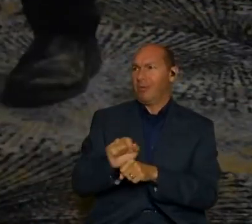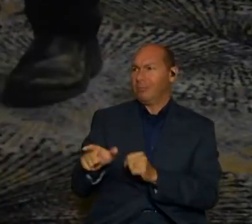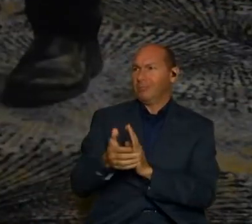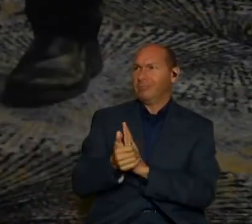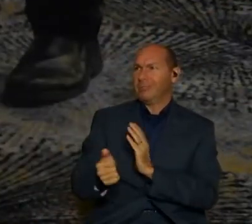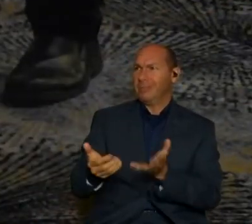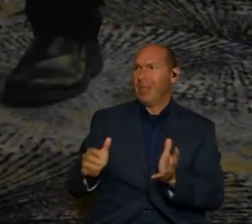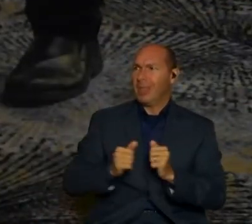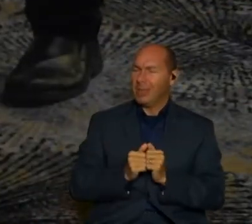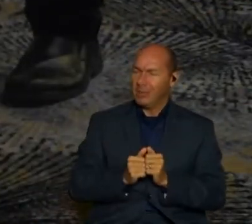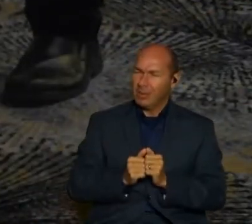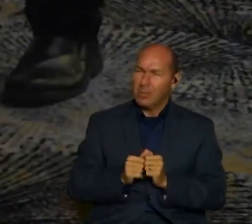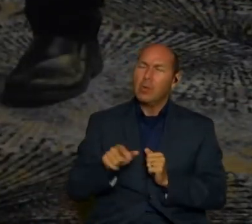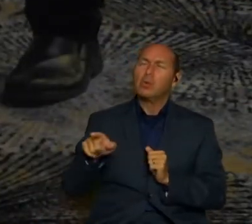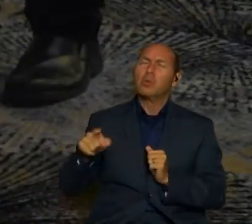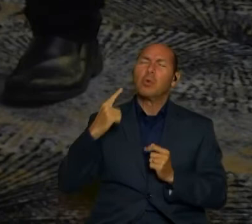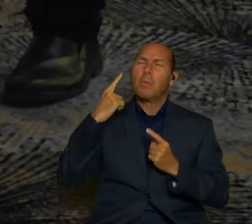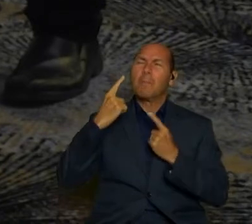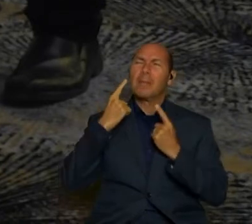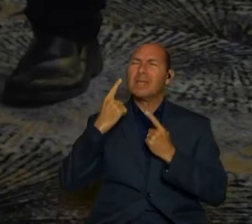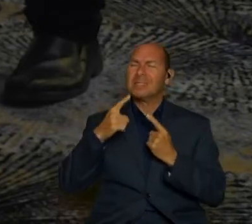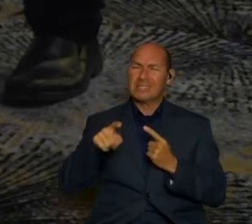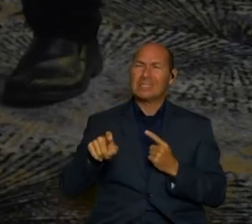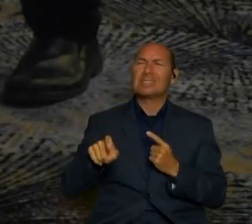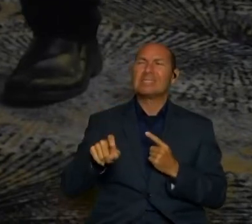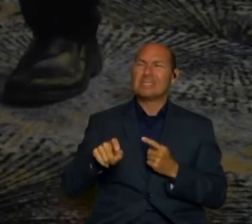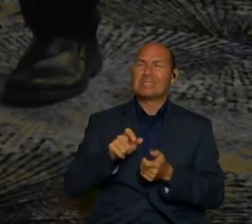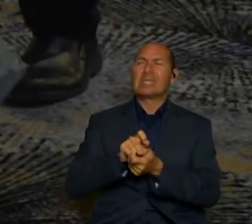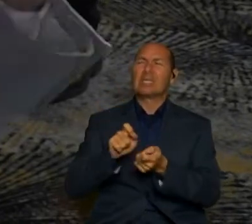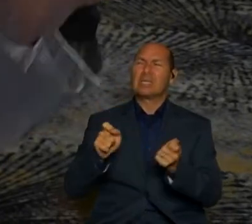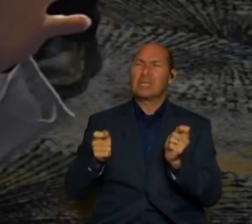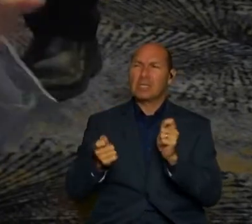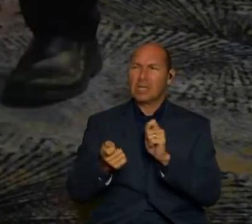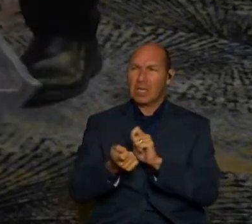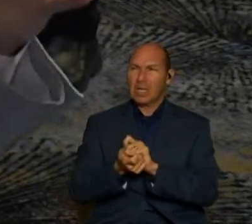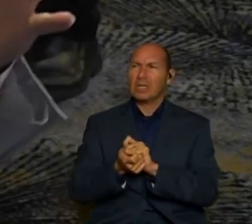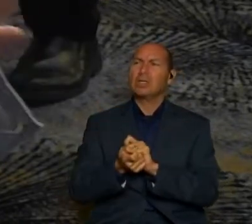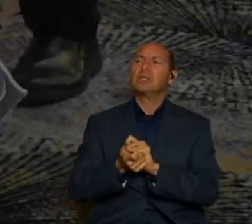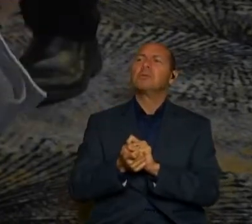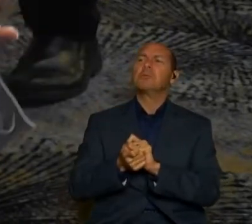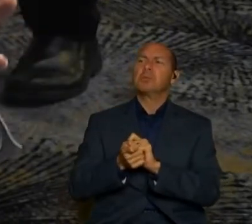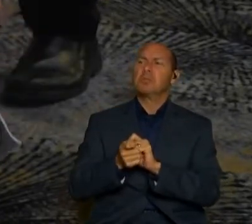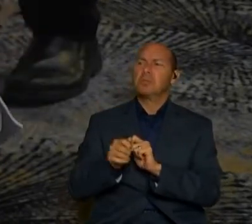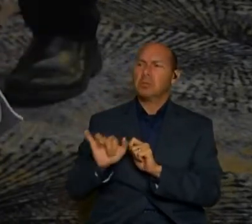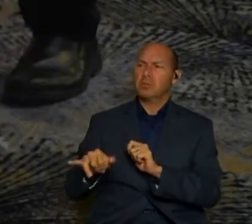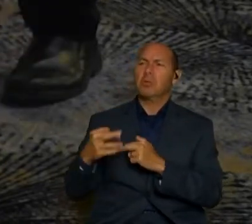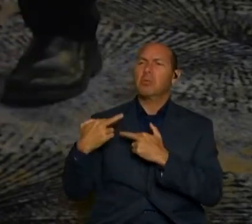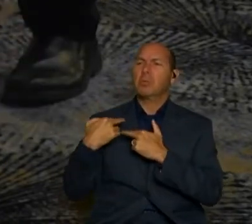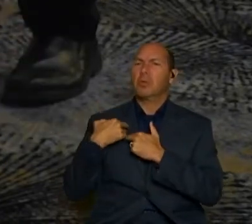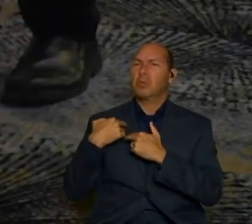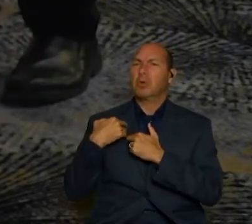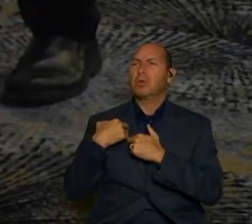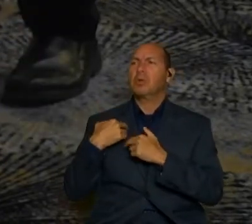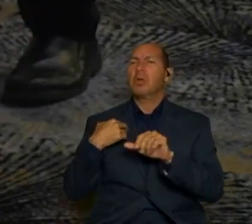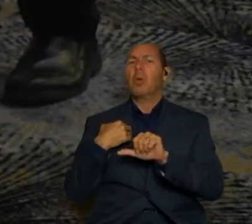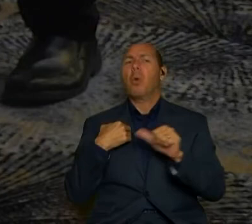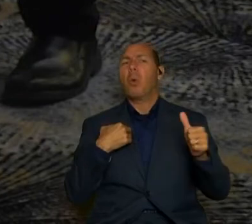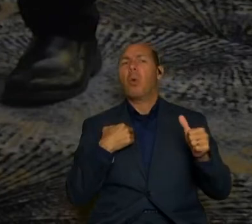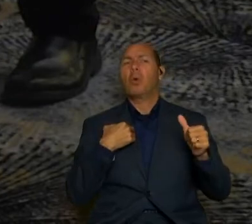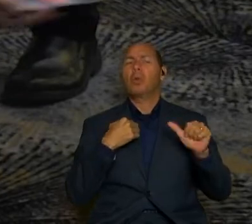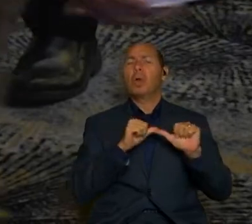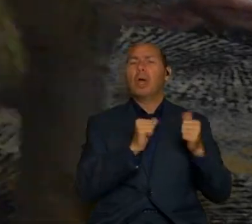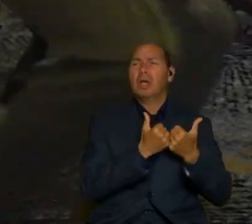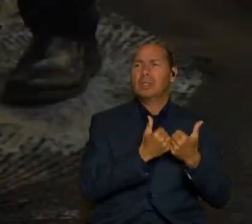think it was necessary for the office that is responsible for this type of work in other agencies to be able to go through